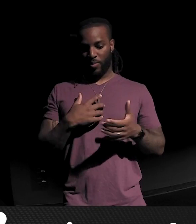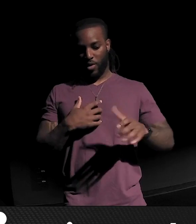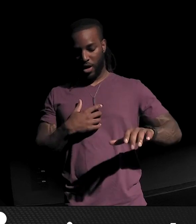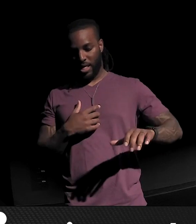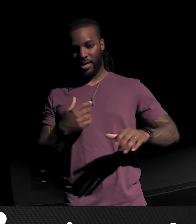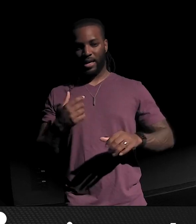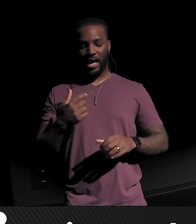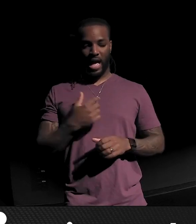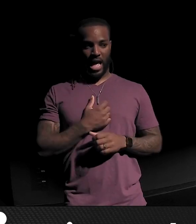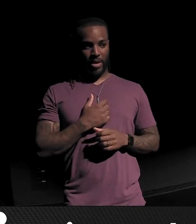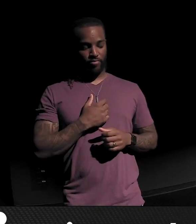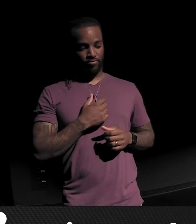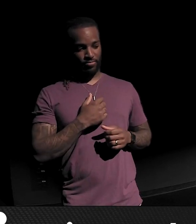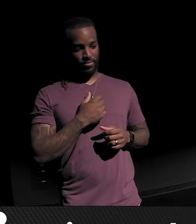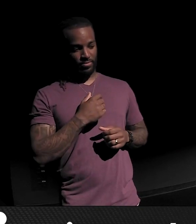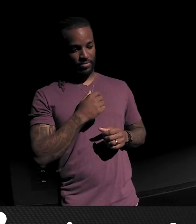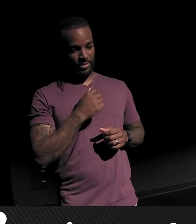quiet.